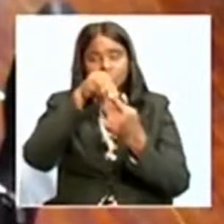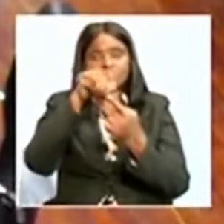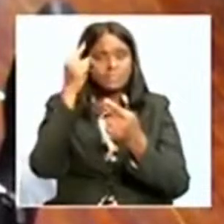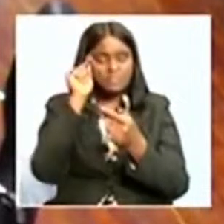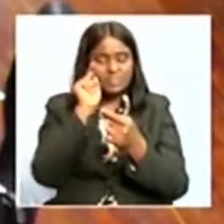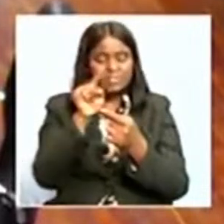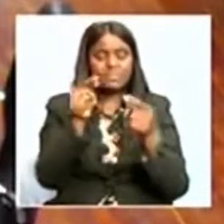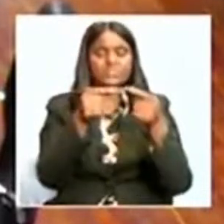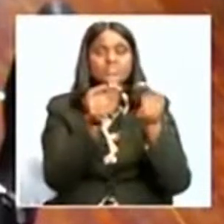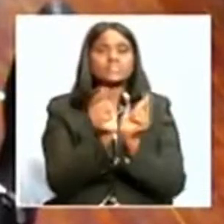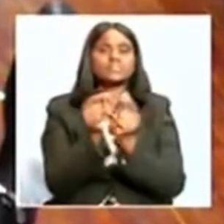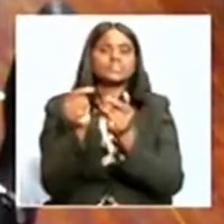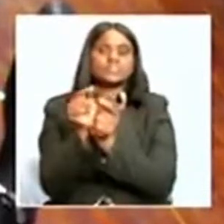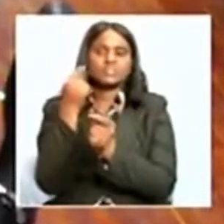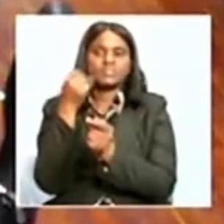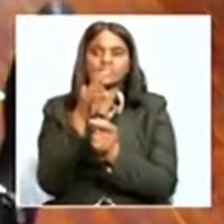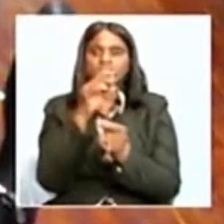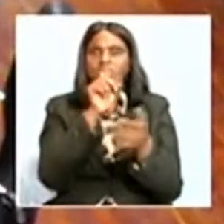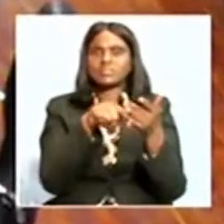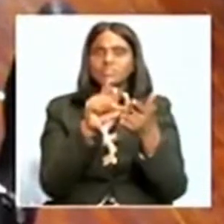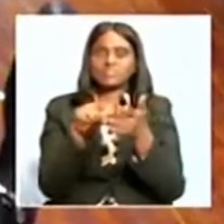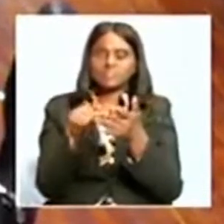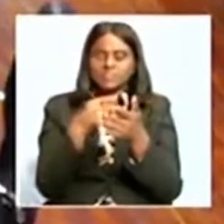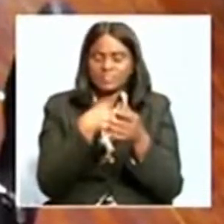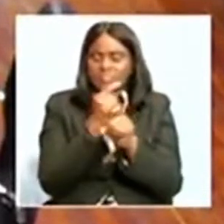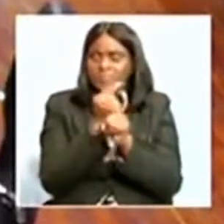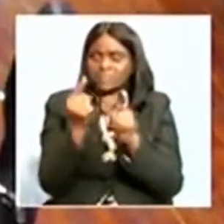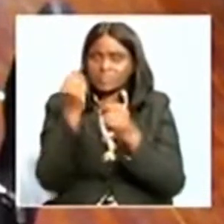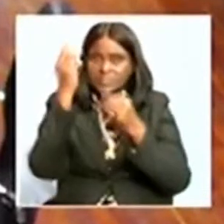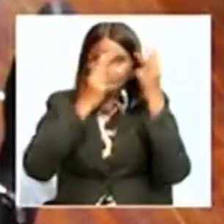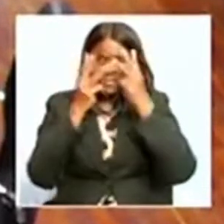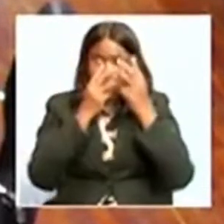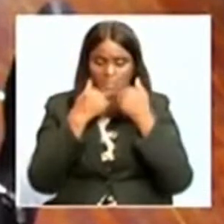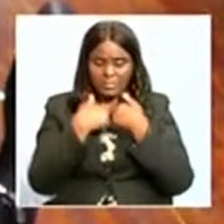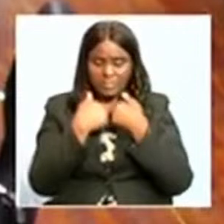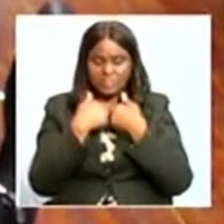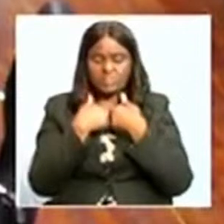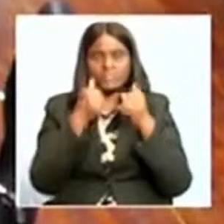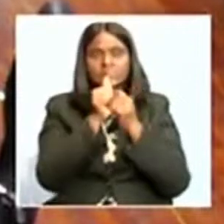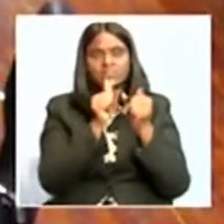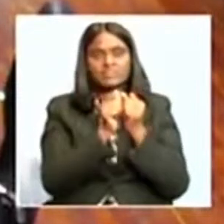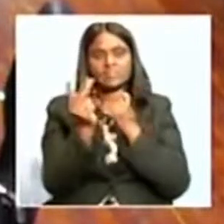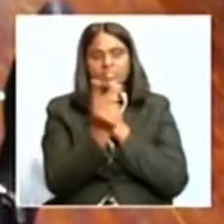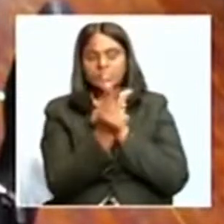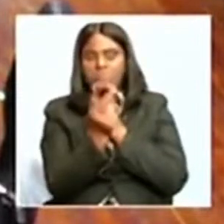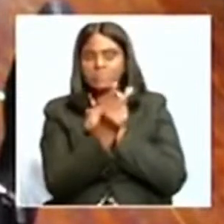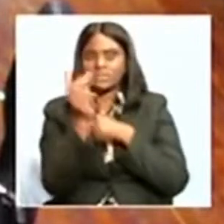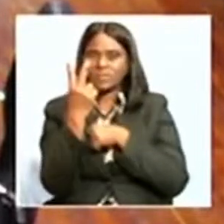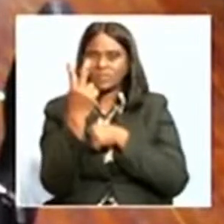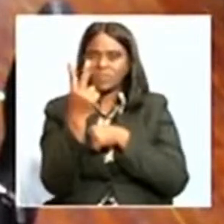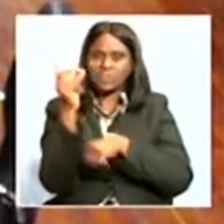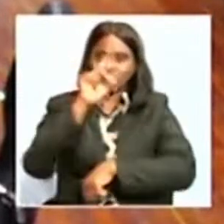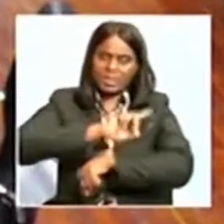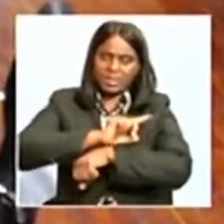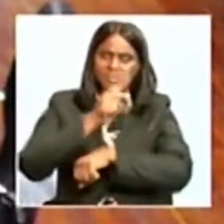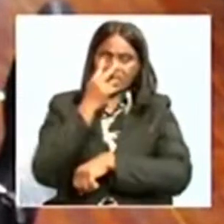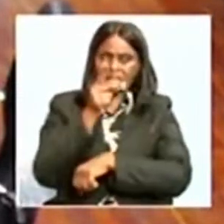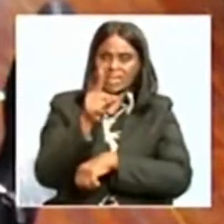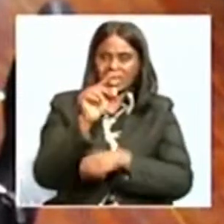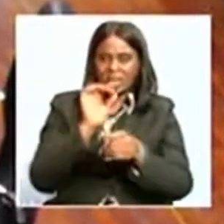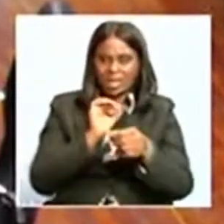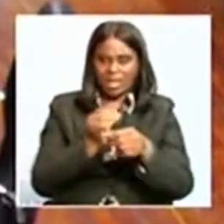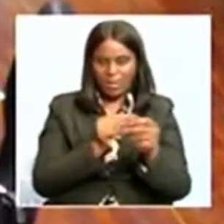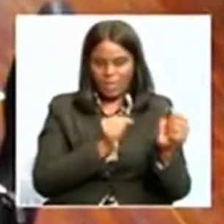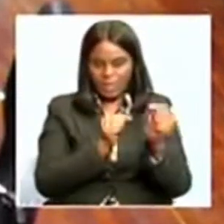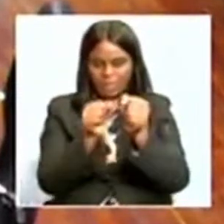the category of tax. I'm just a bit concerned about these 2 days. Looking at our